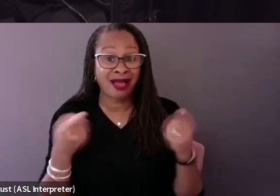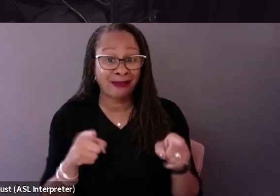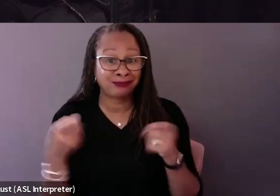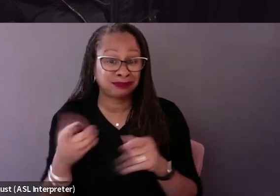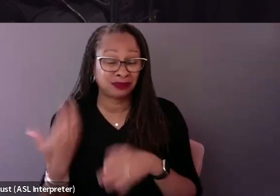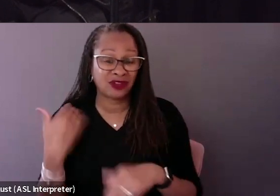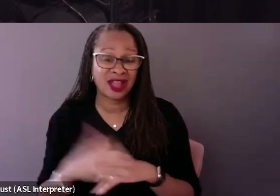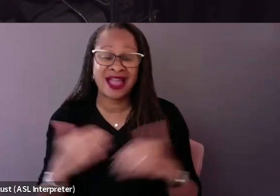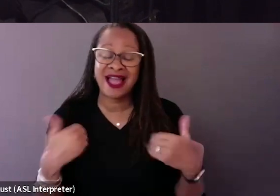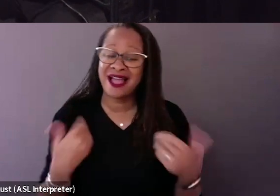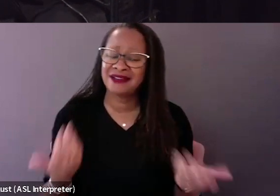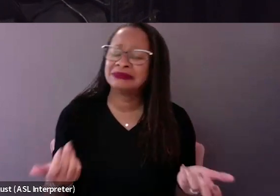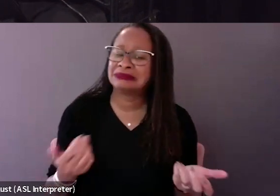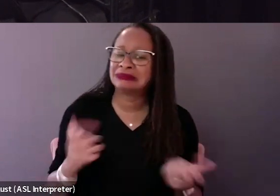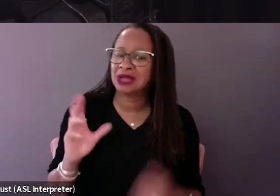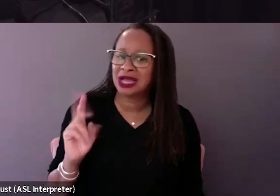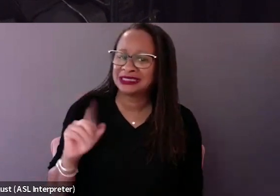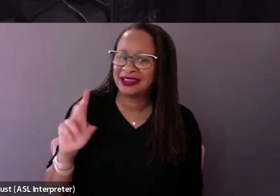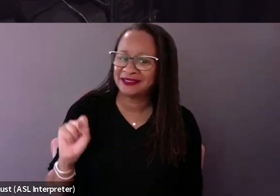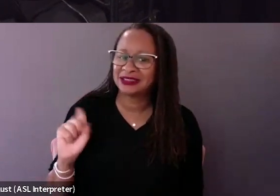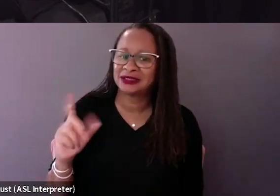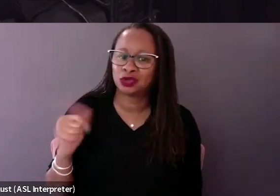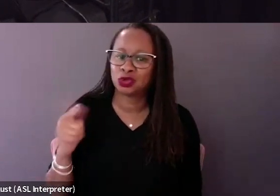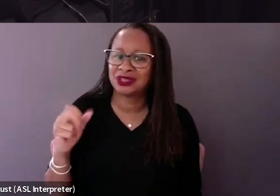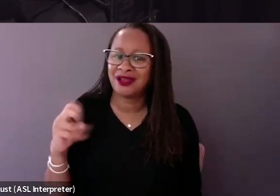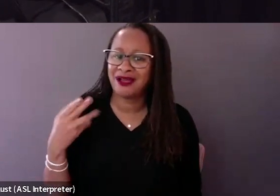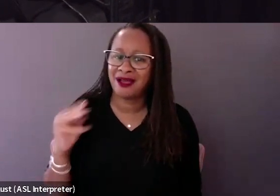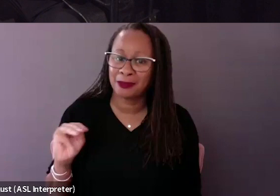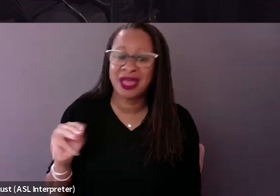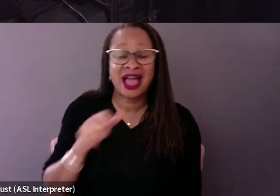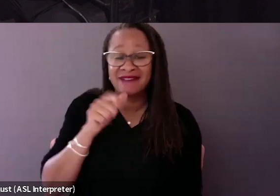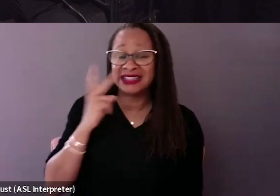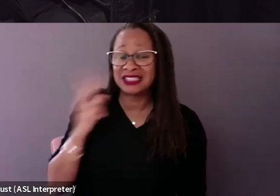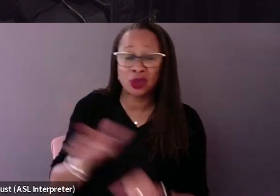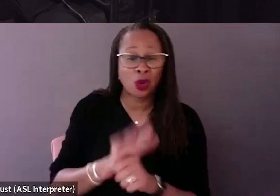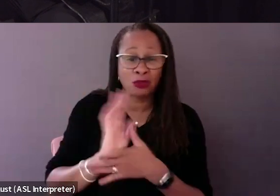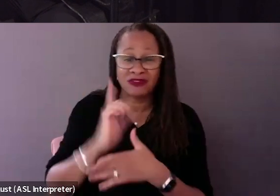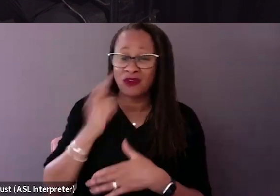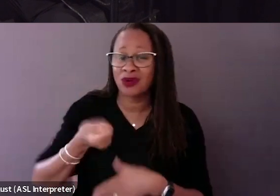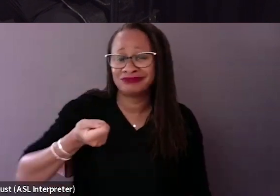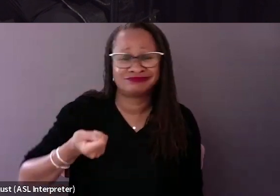some distance. I don't think I've seen the movie all the way through for maybe 4 or 5 months, and